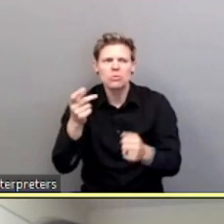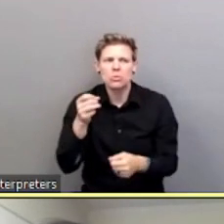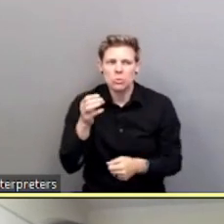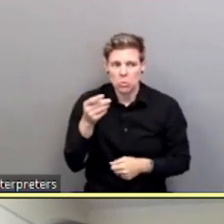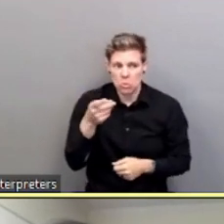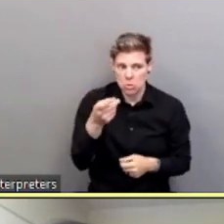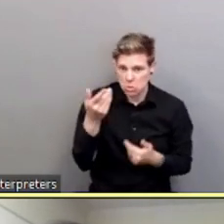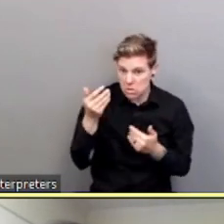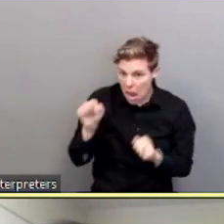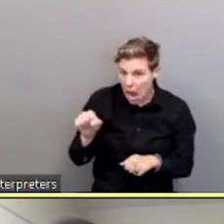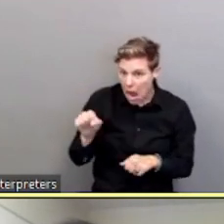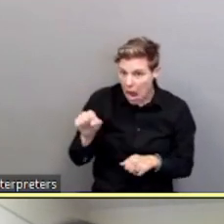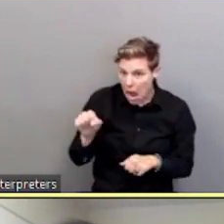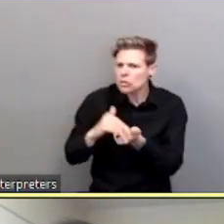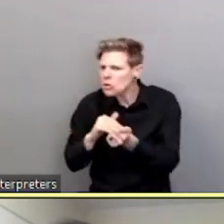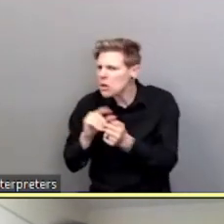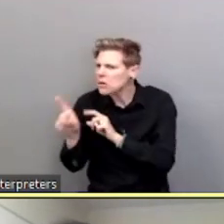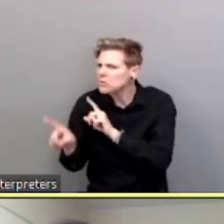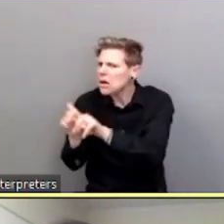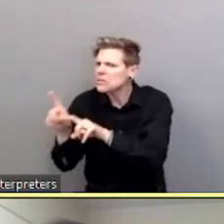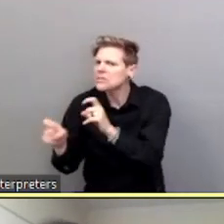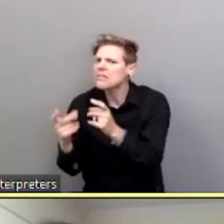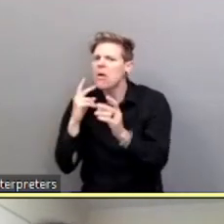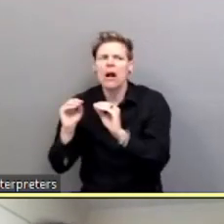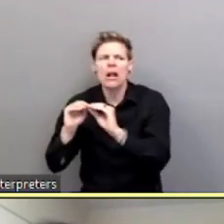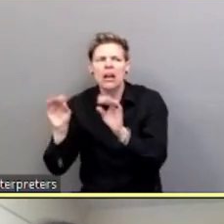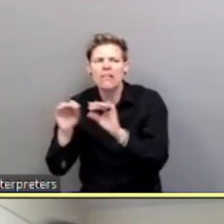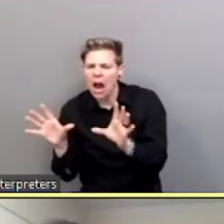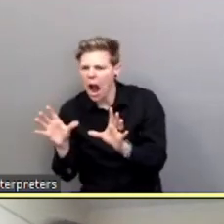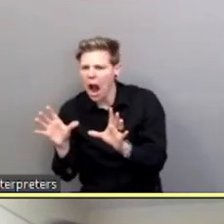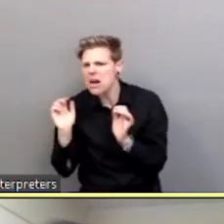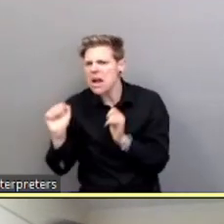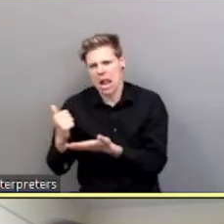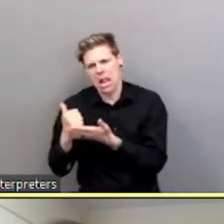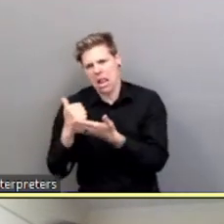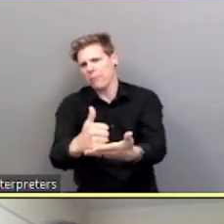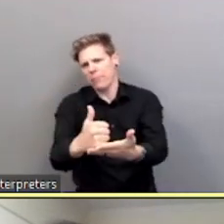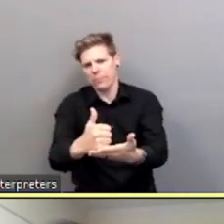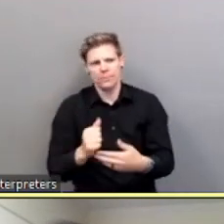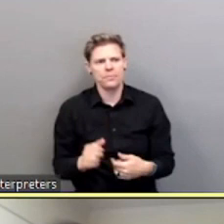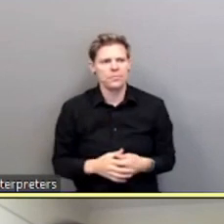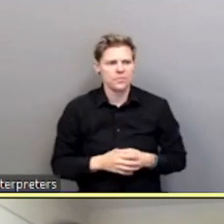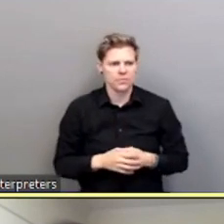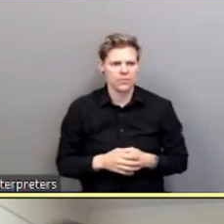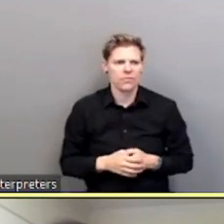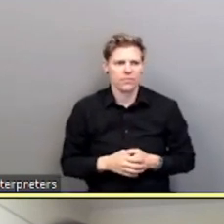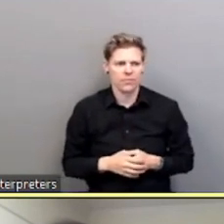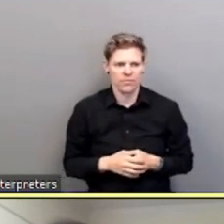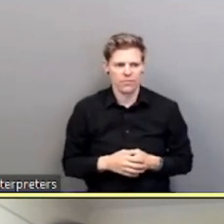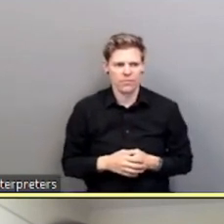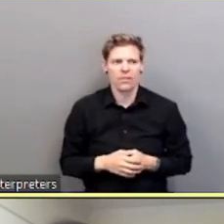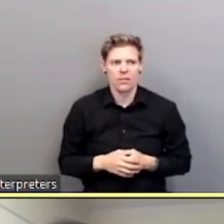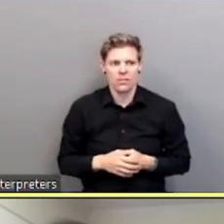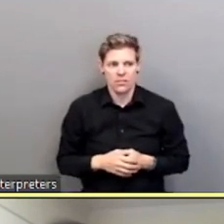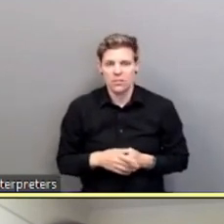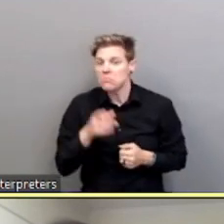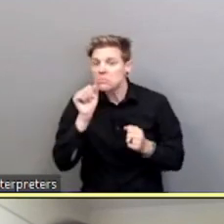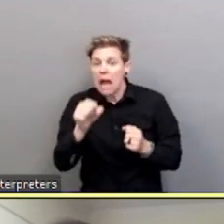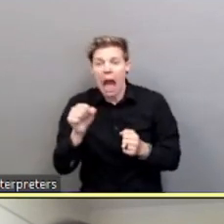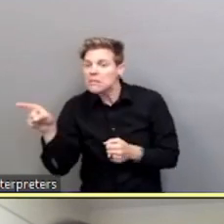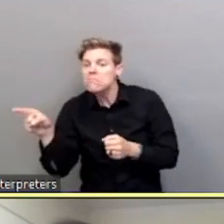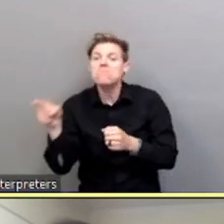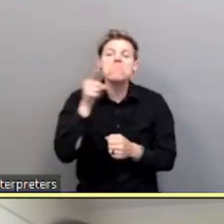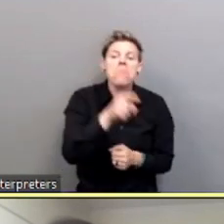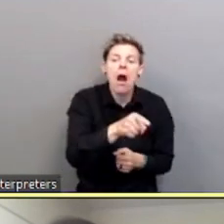available. We're also working with our medical teams and pharmacy providers to be ready when we are starting to